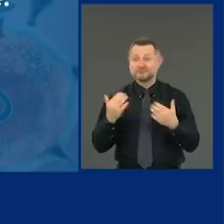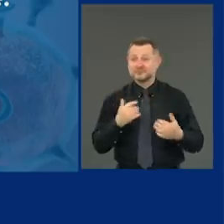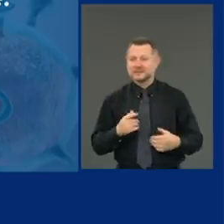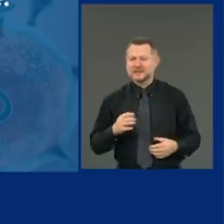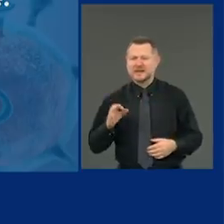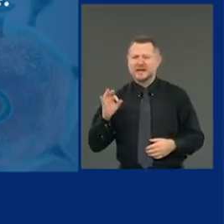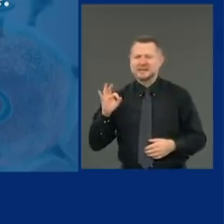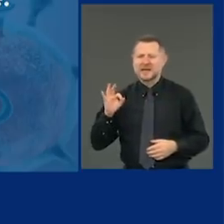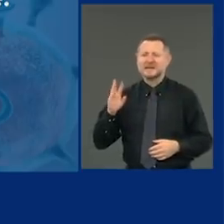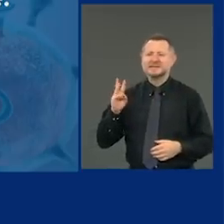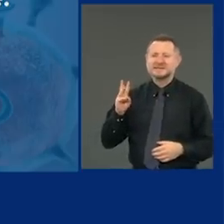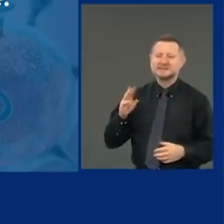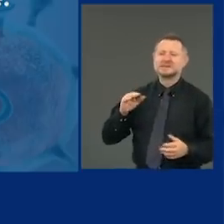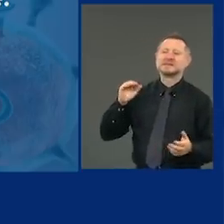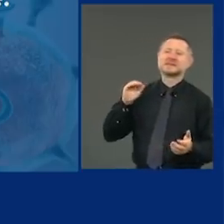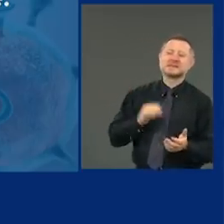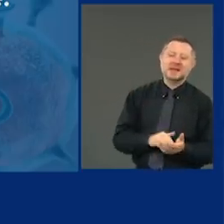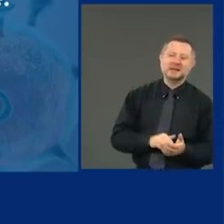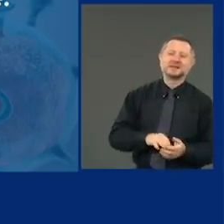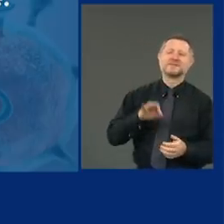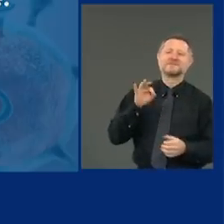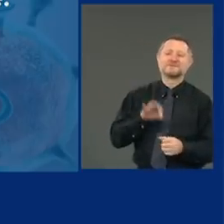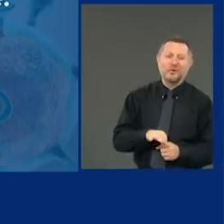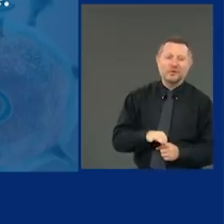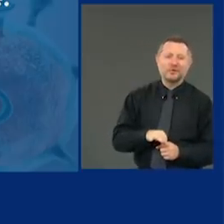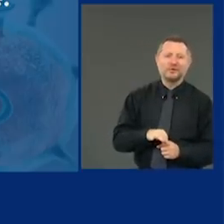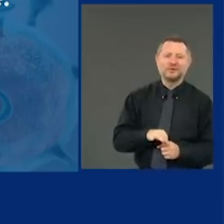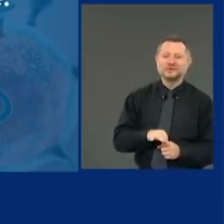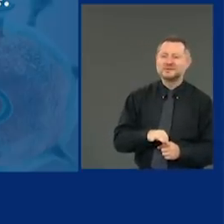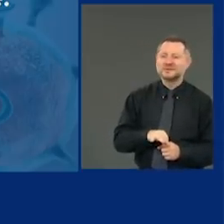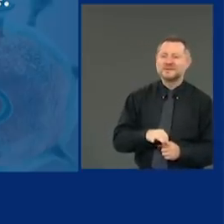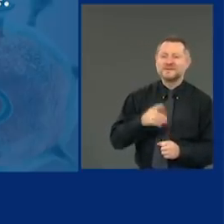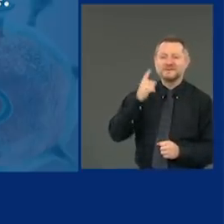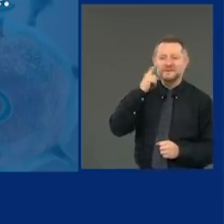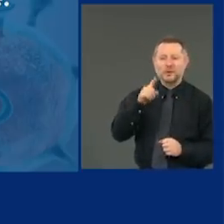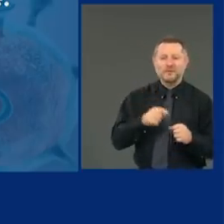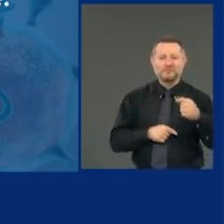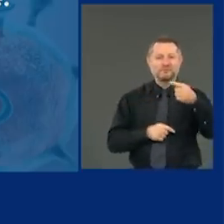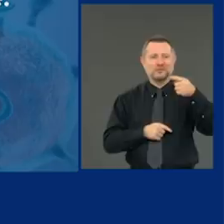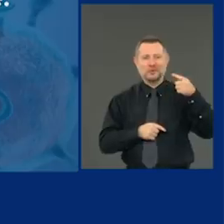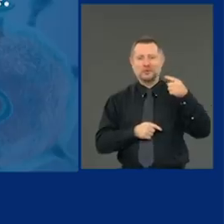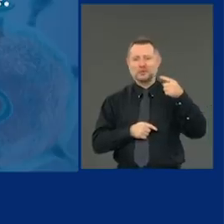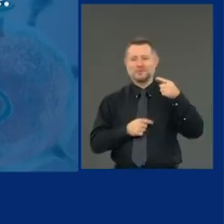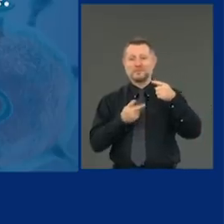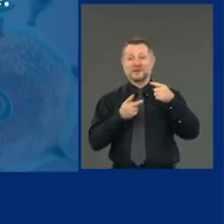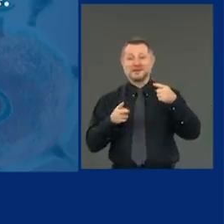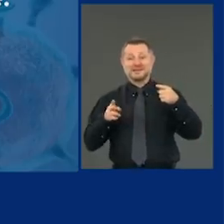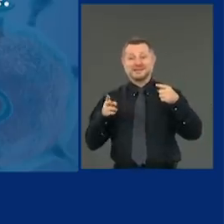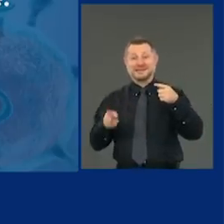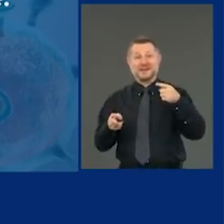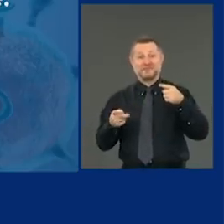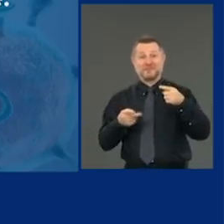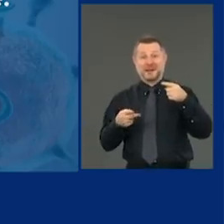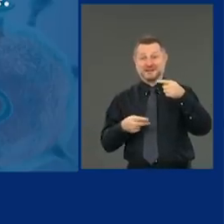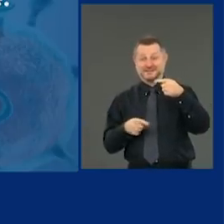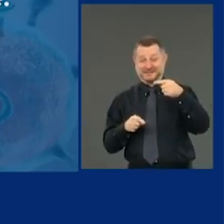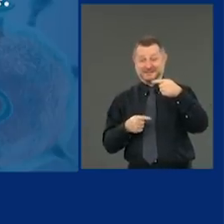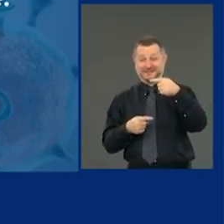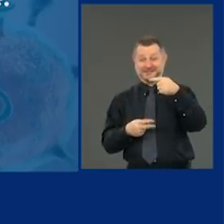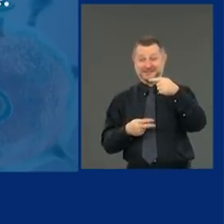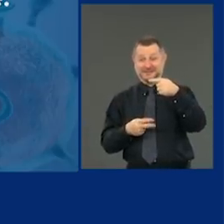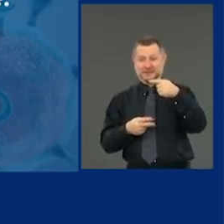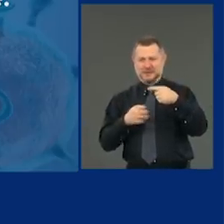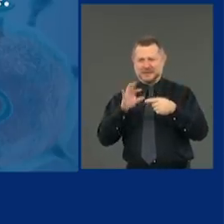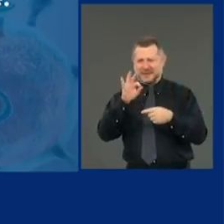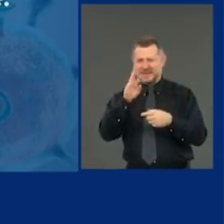96,000 votes for the first and second place winners. 96,000